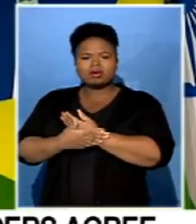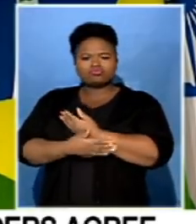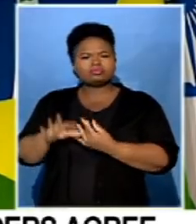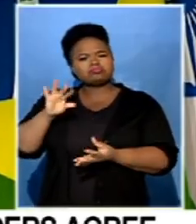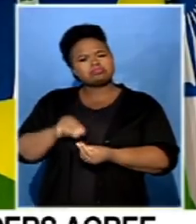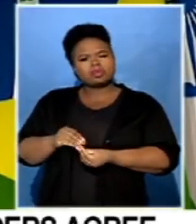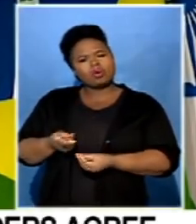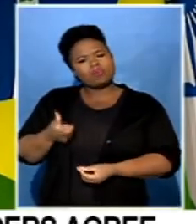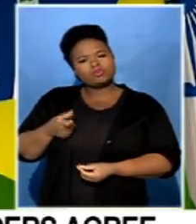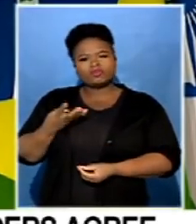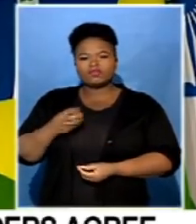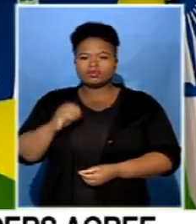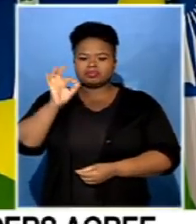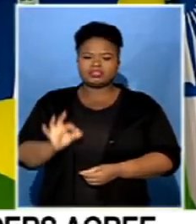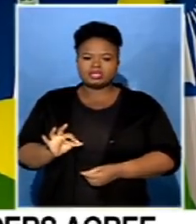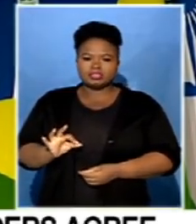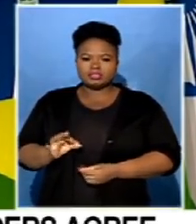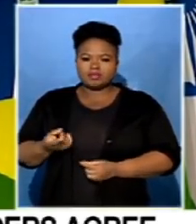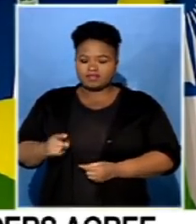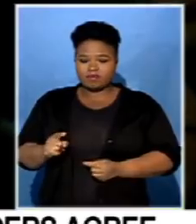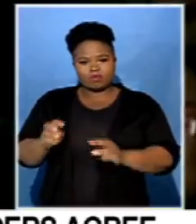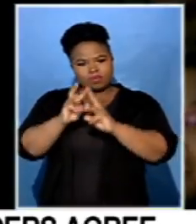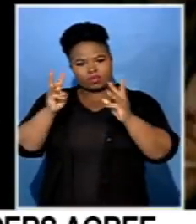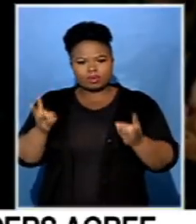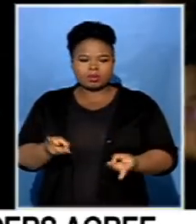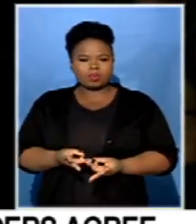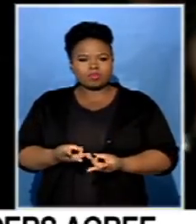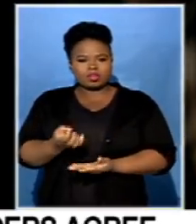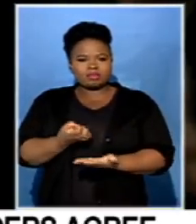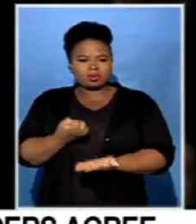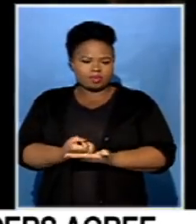nearly 40% of the global economic output.